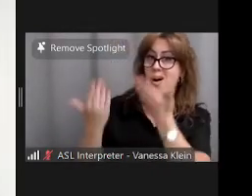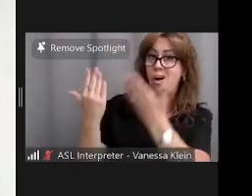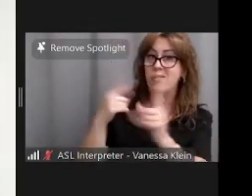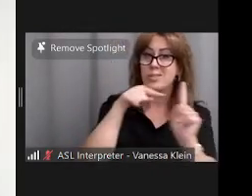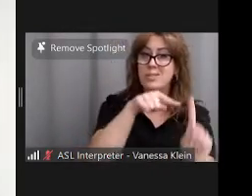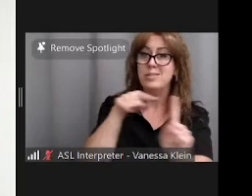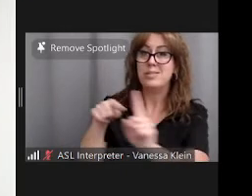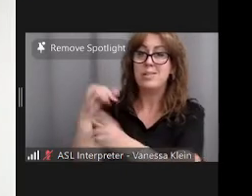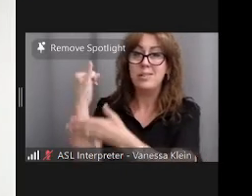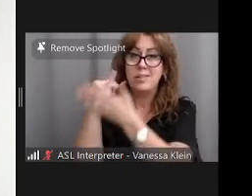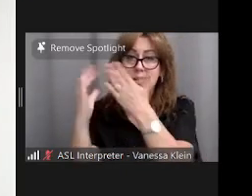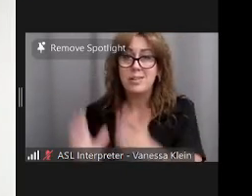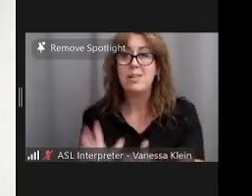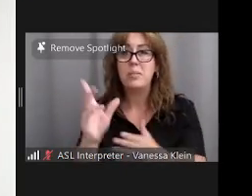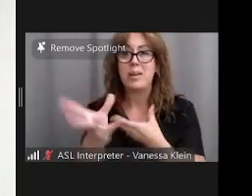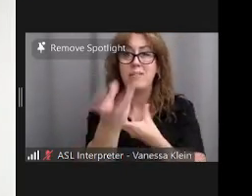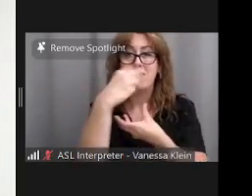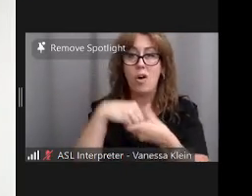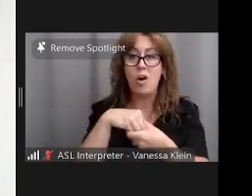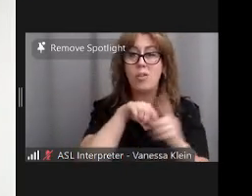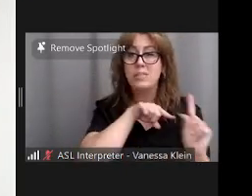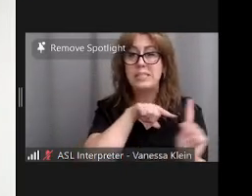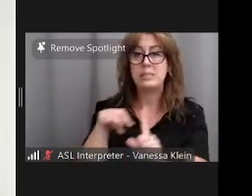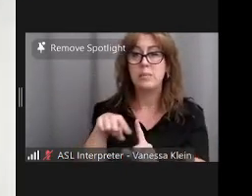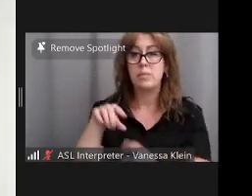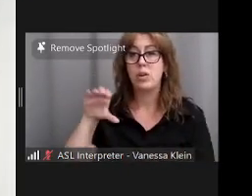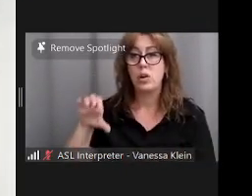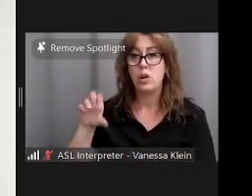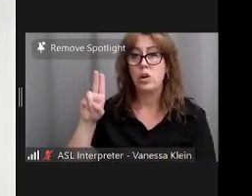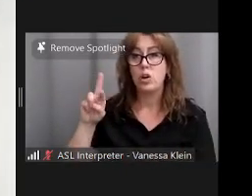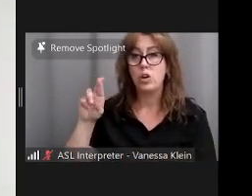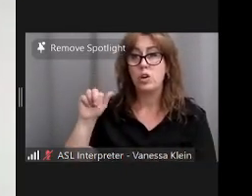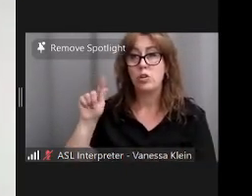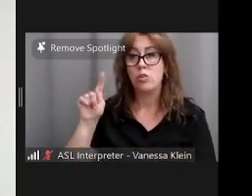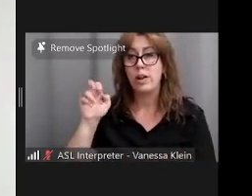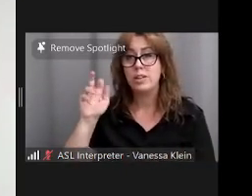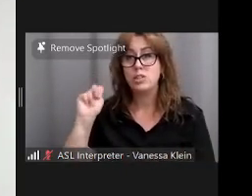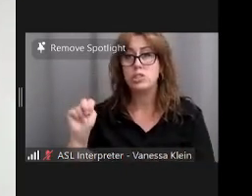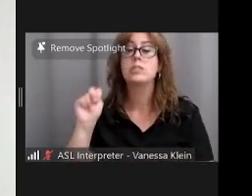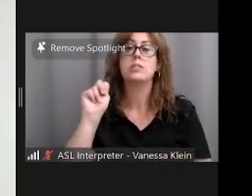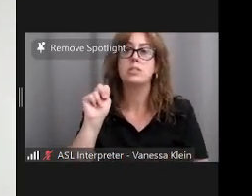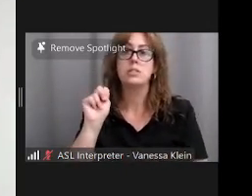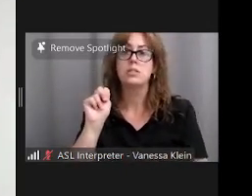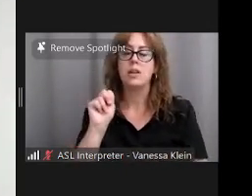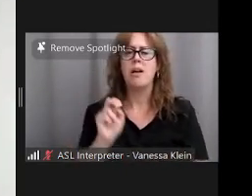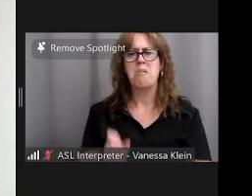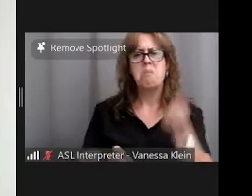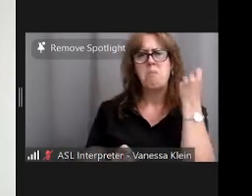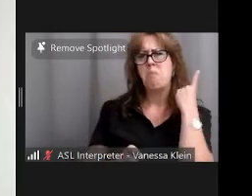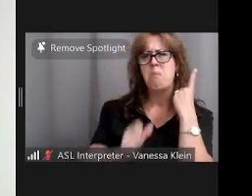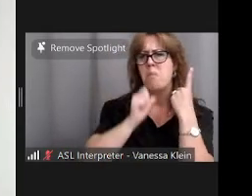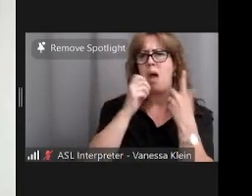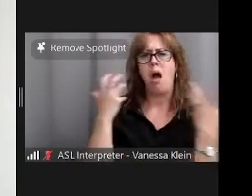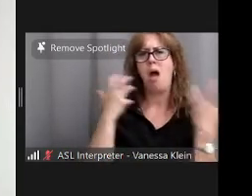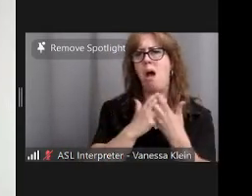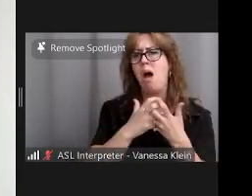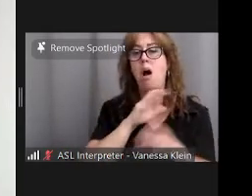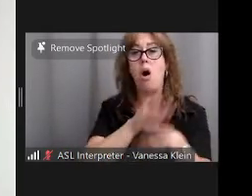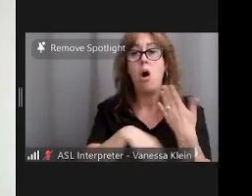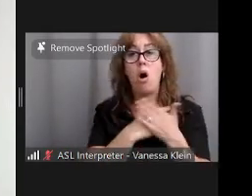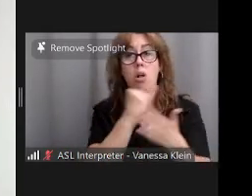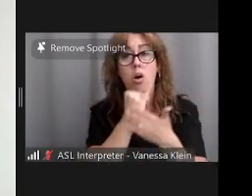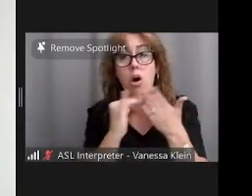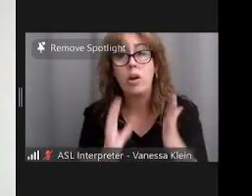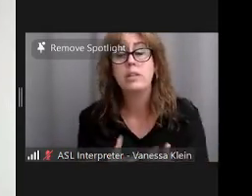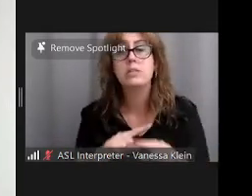play in the curation space. I know that it's not for all artists, but there are certainly some, I think,